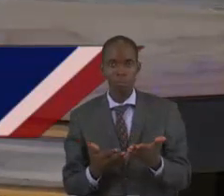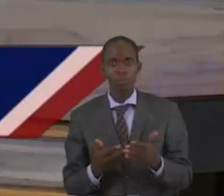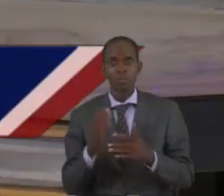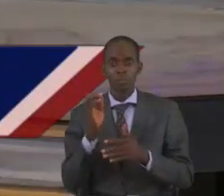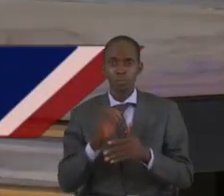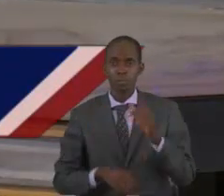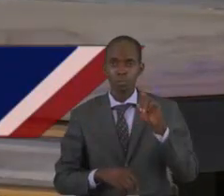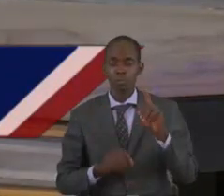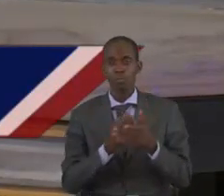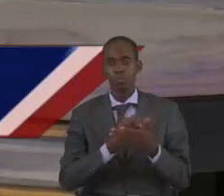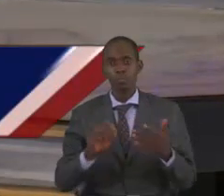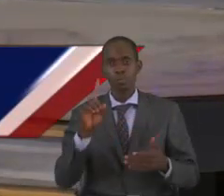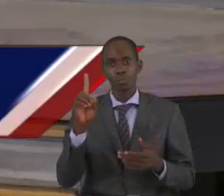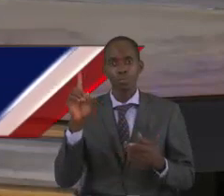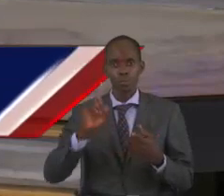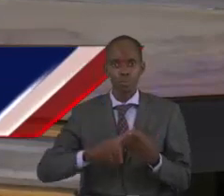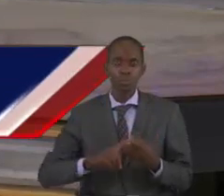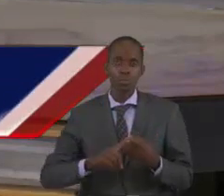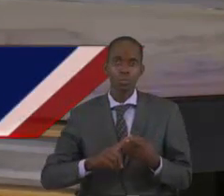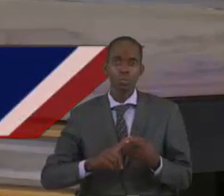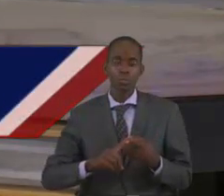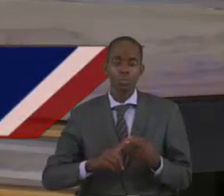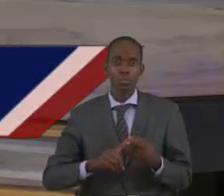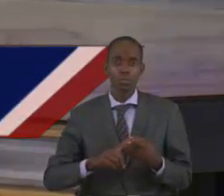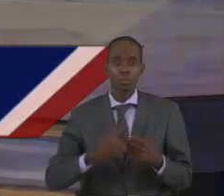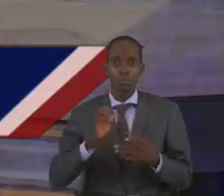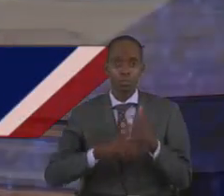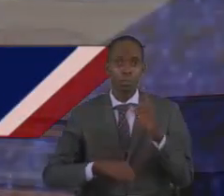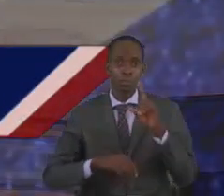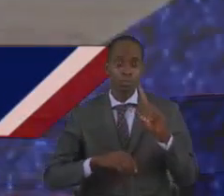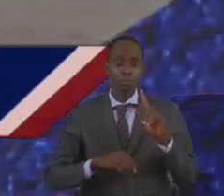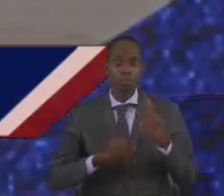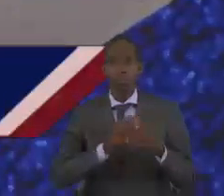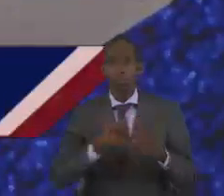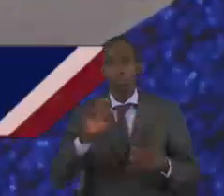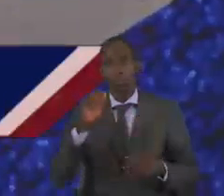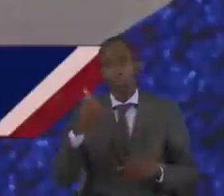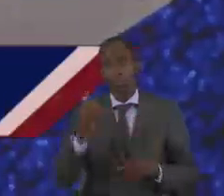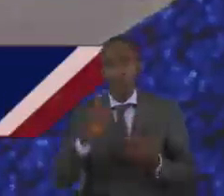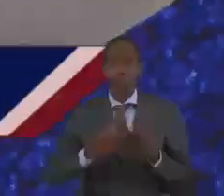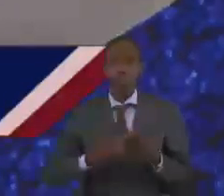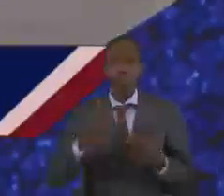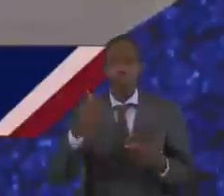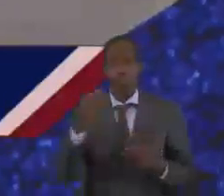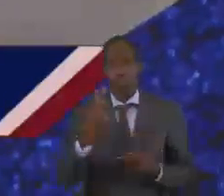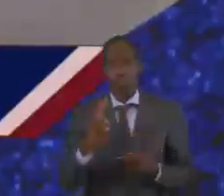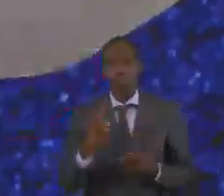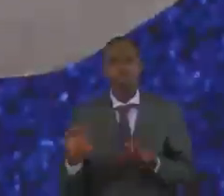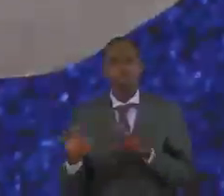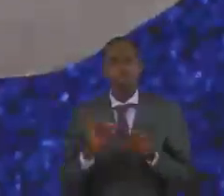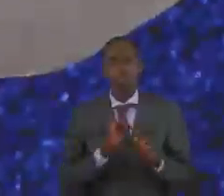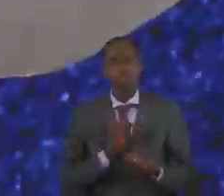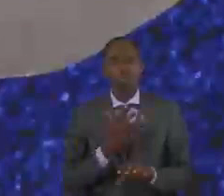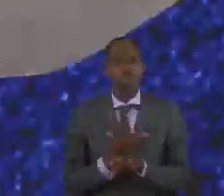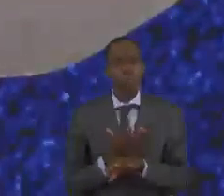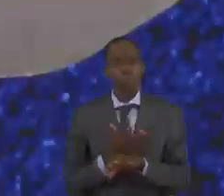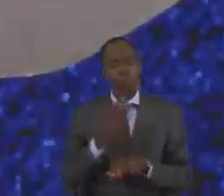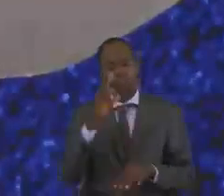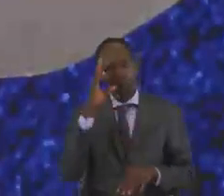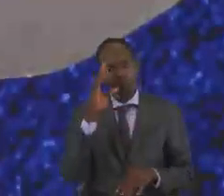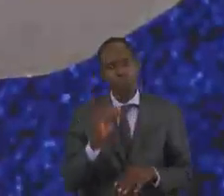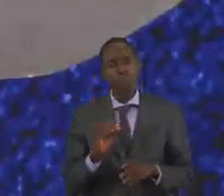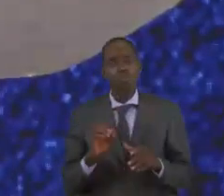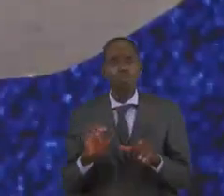verse 16. For do I now persuade men or God? Or do I seek to